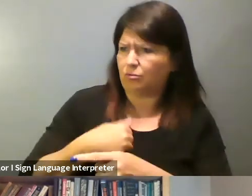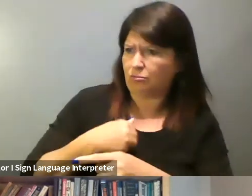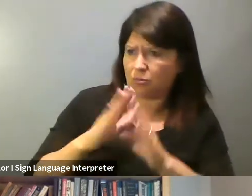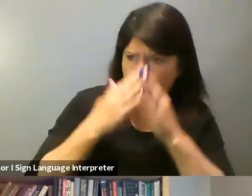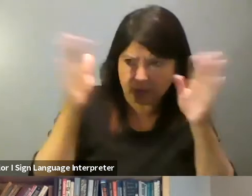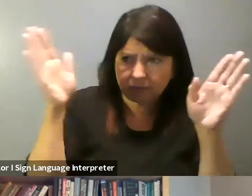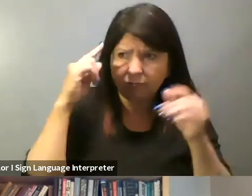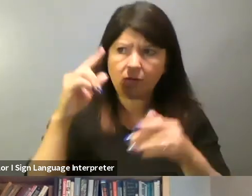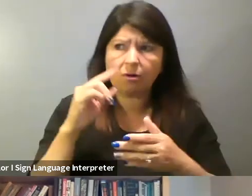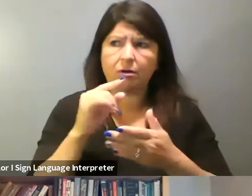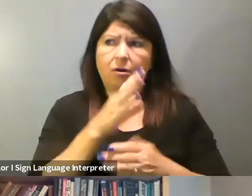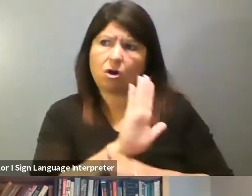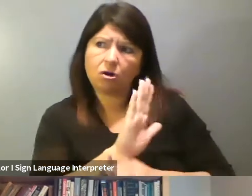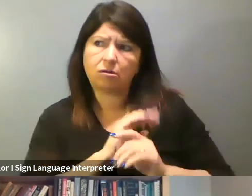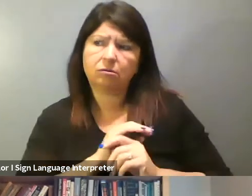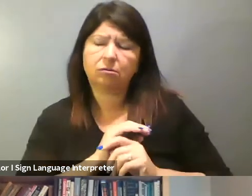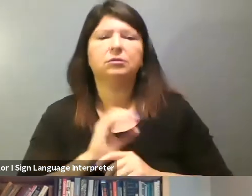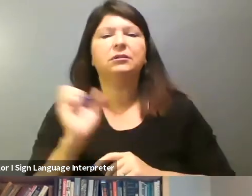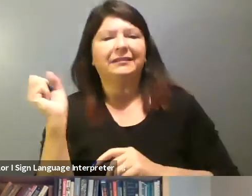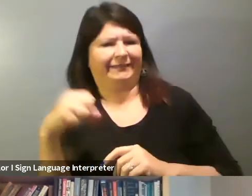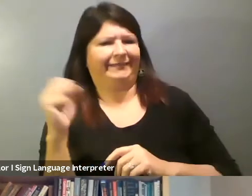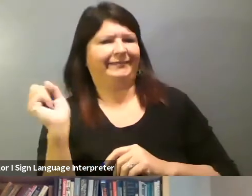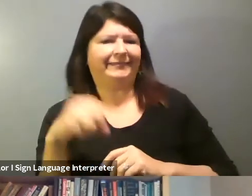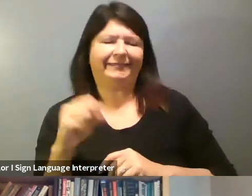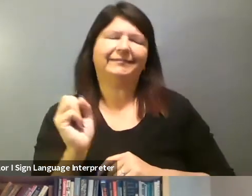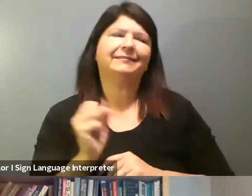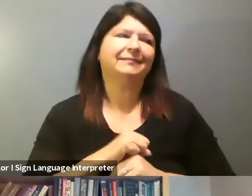time? Well, of course. Mia was like the fifth person